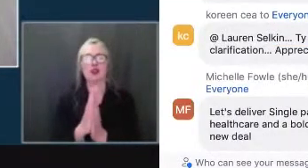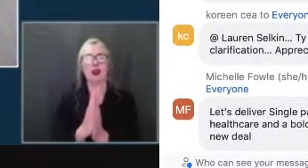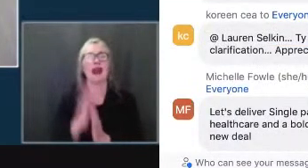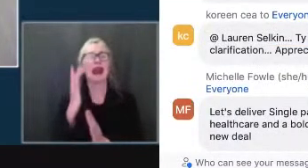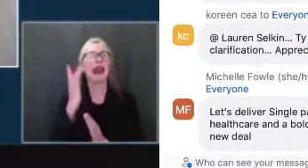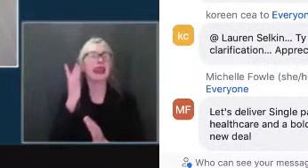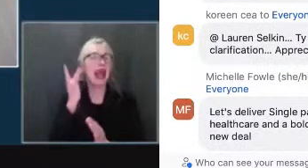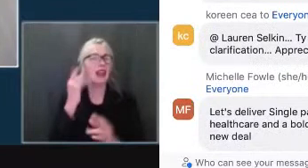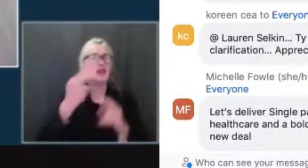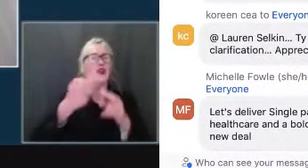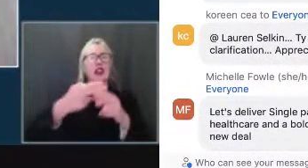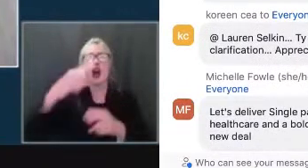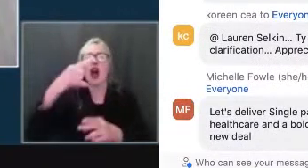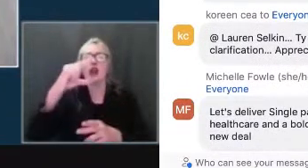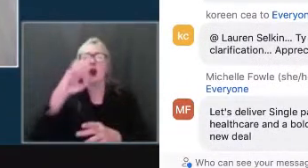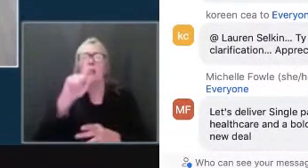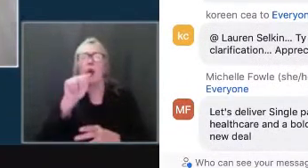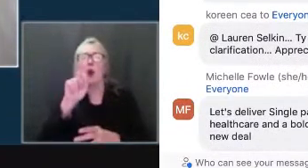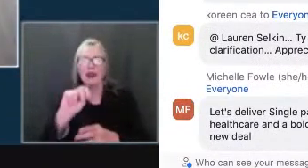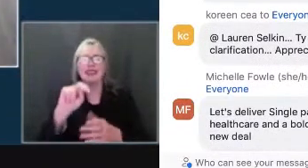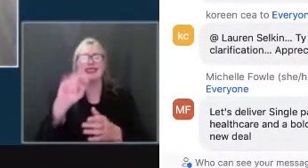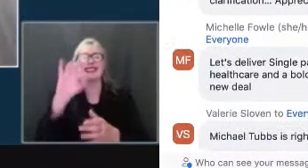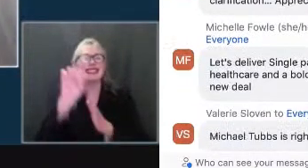poverty in California. Thank you.